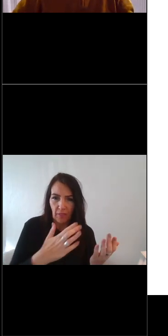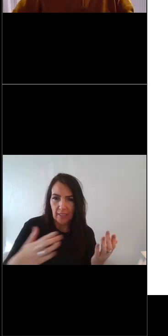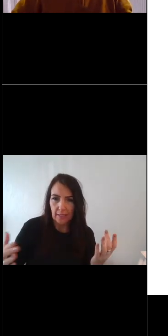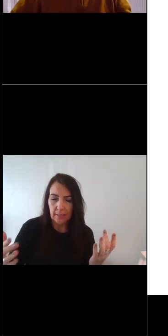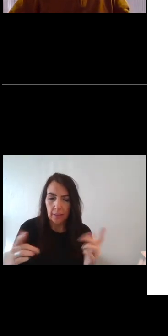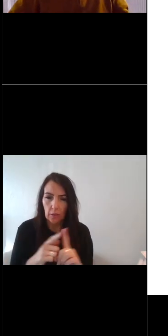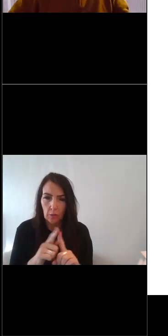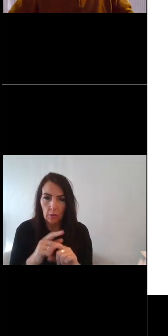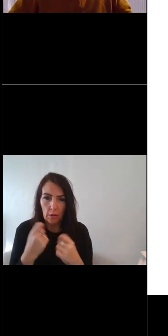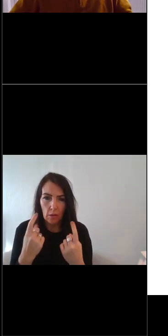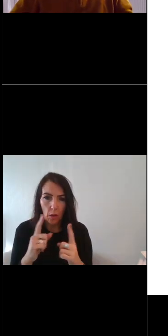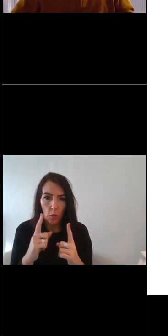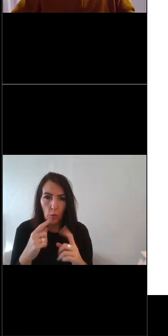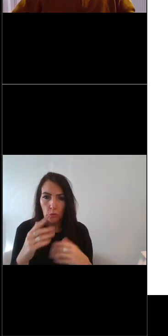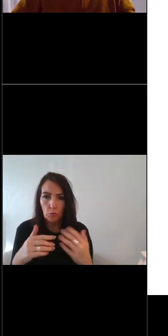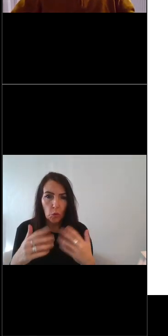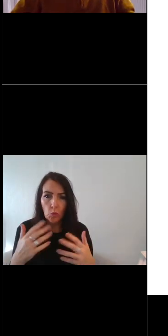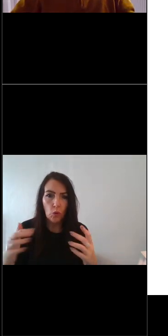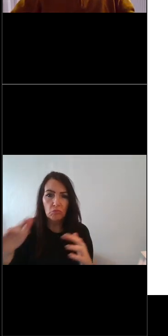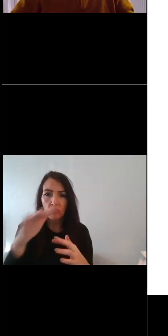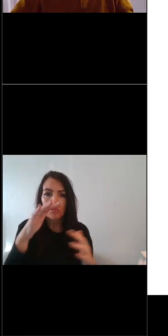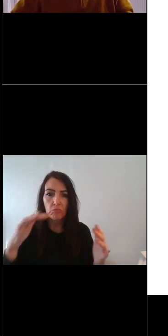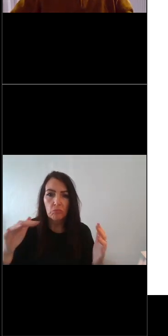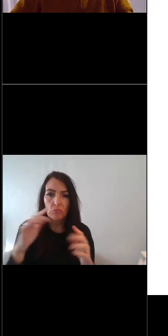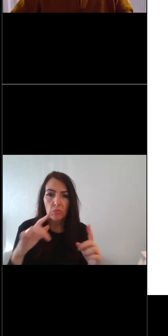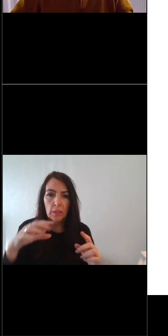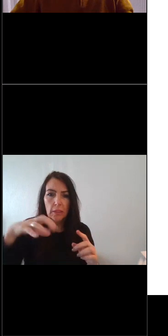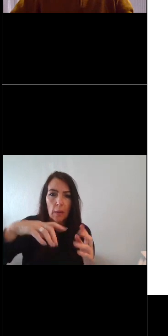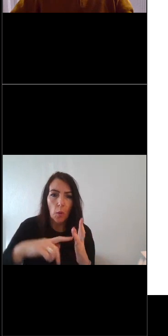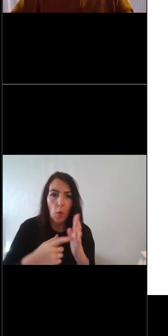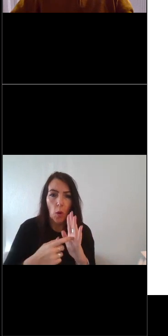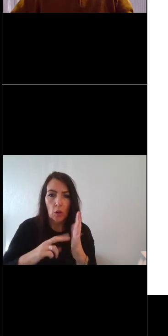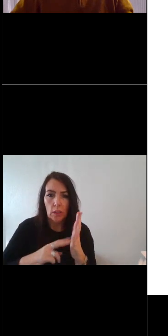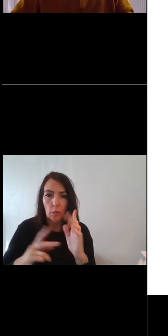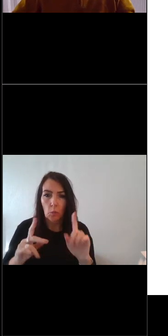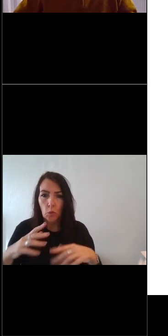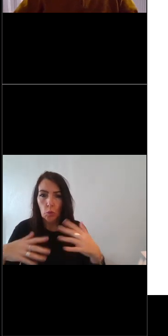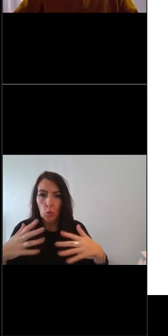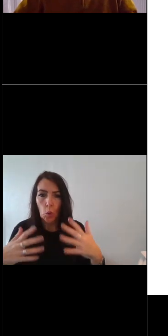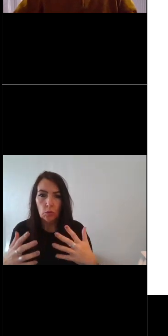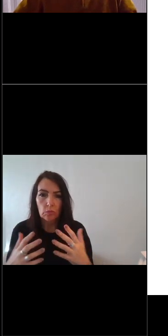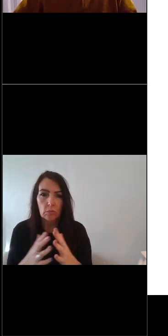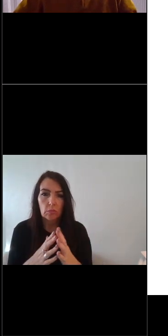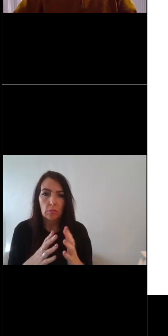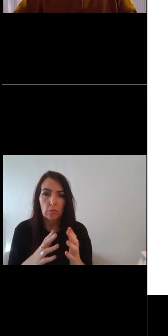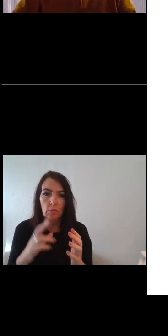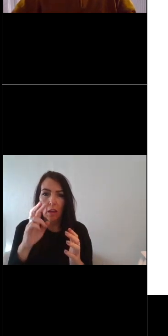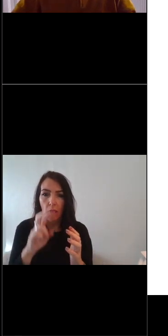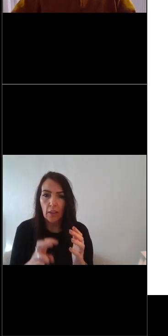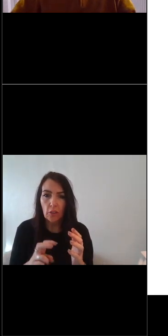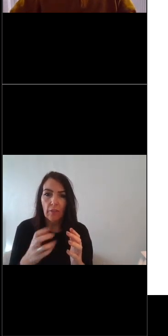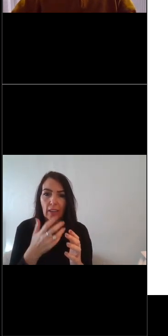what might be going on elsewhere in your organisation or at the depot in terms of electrifying heating,